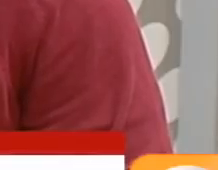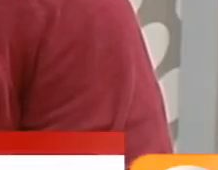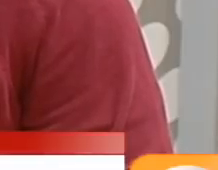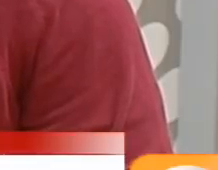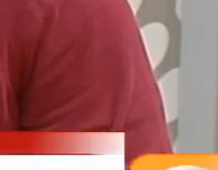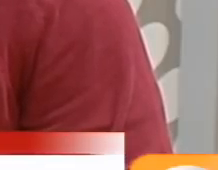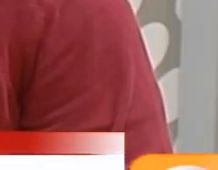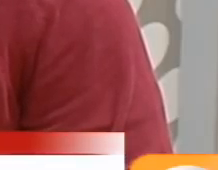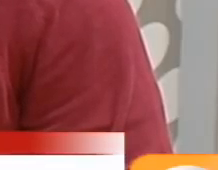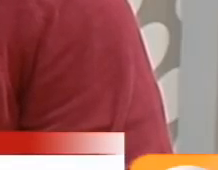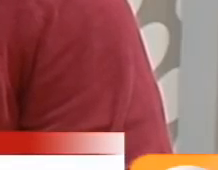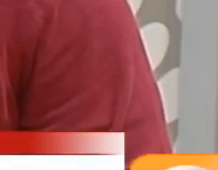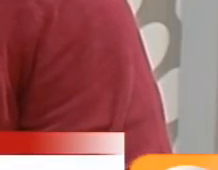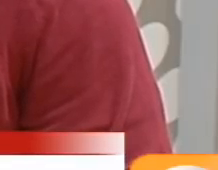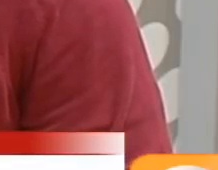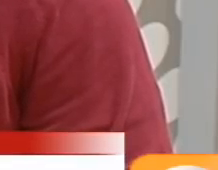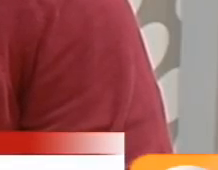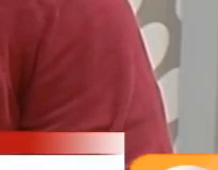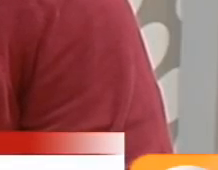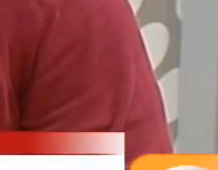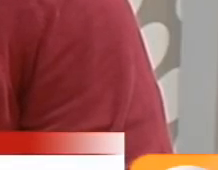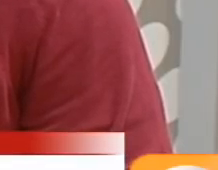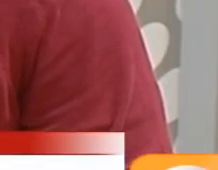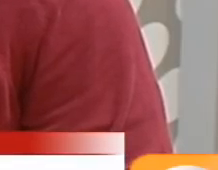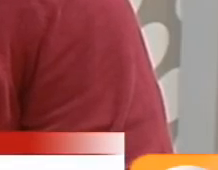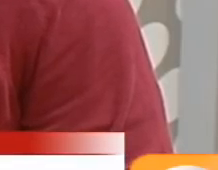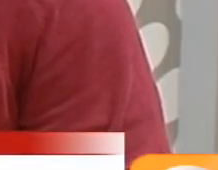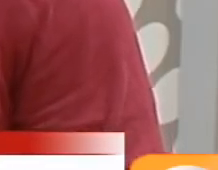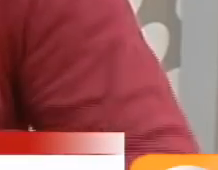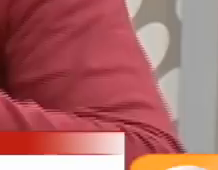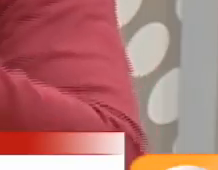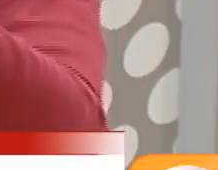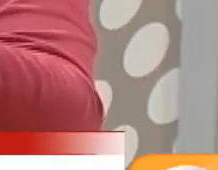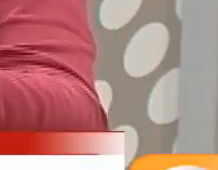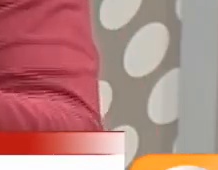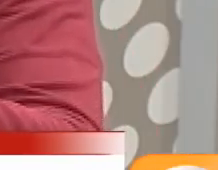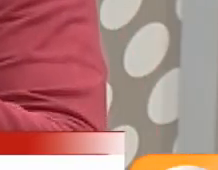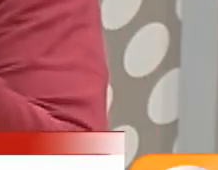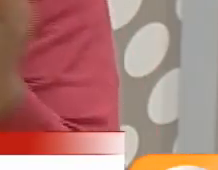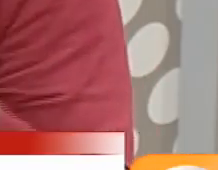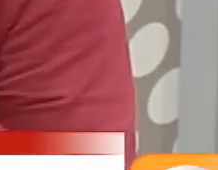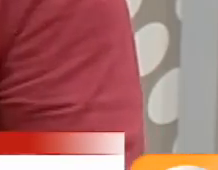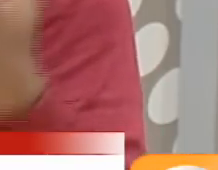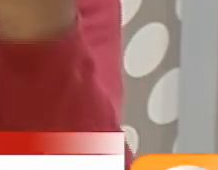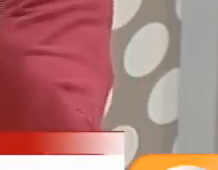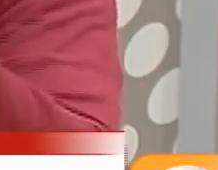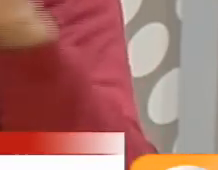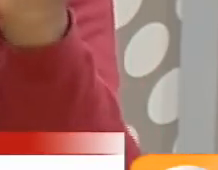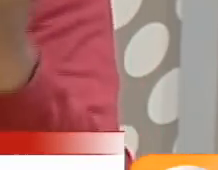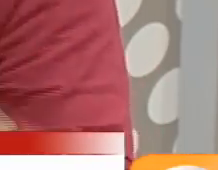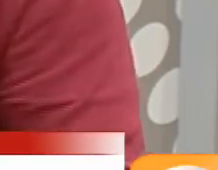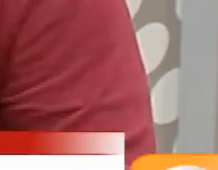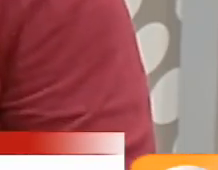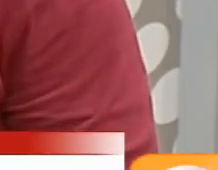smaller, they could last longer. My best example would be when someone sneezes, and you can actually sometimes feel